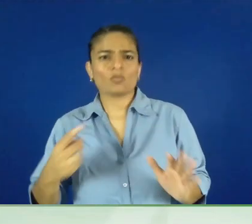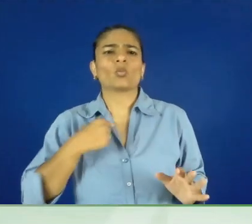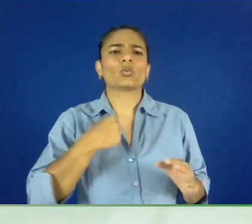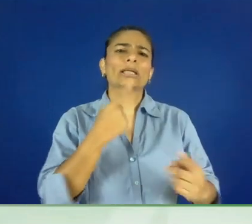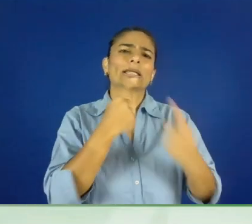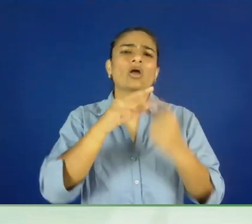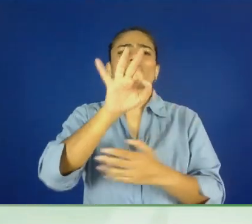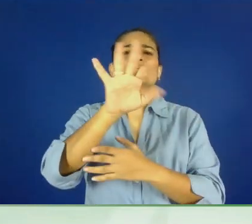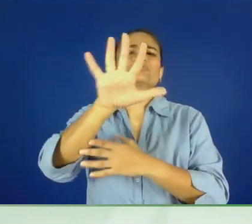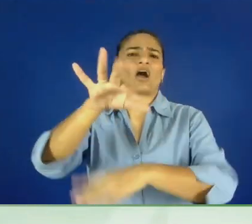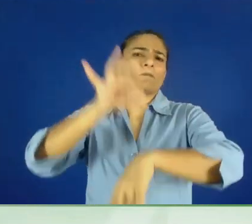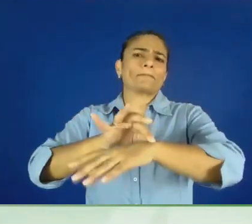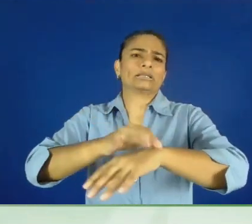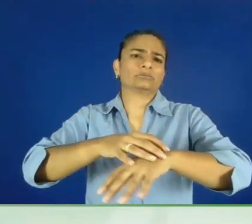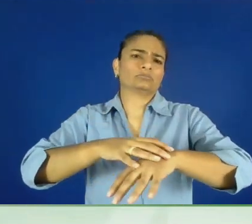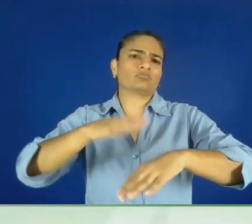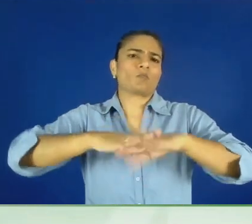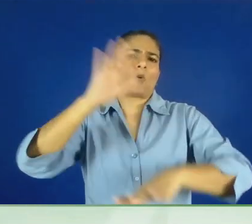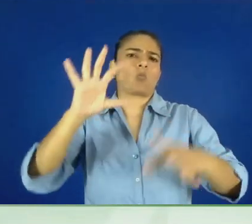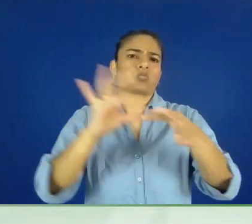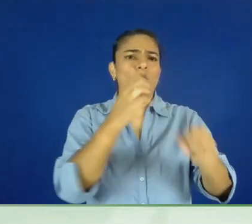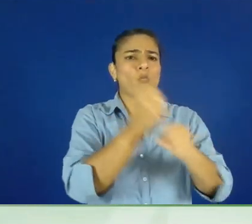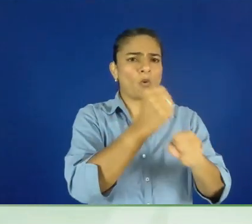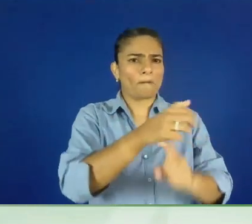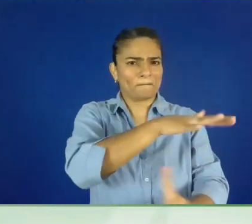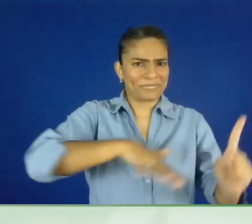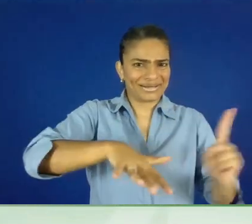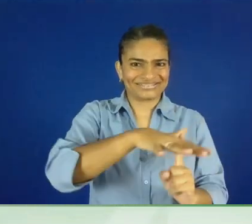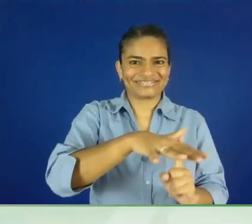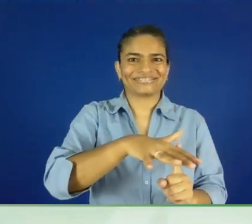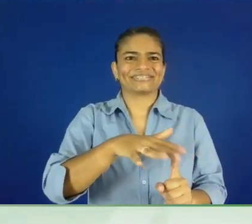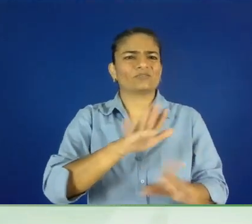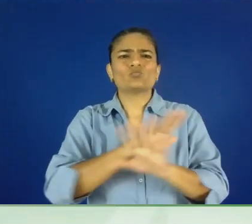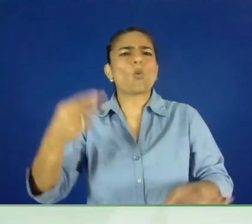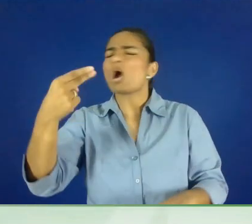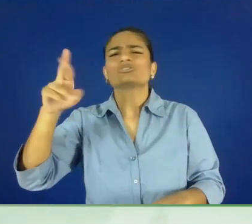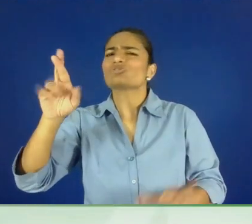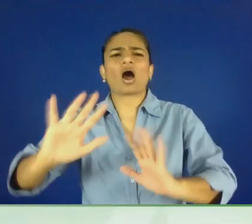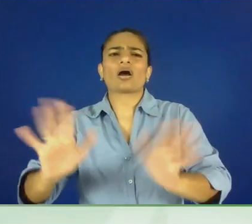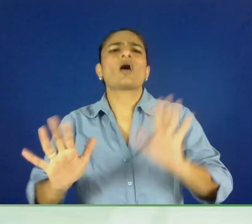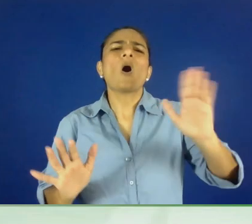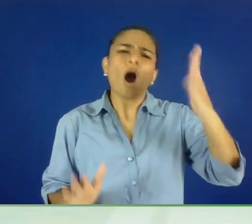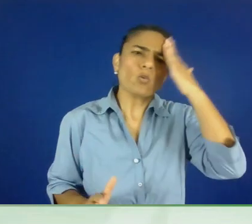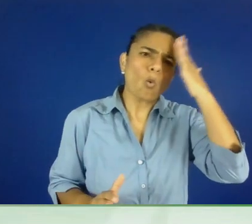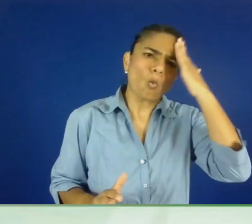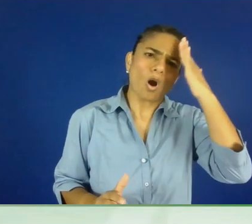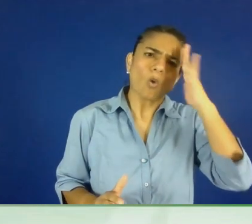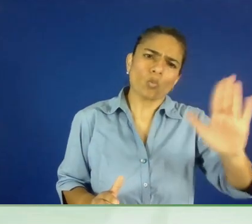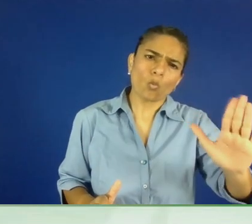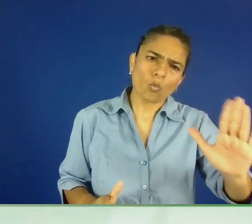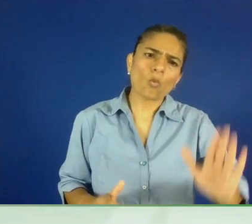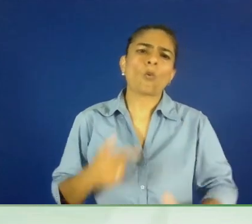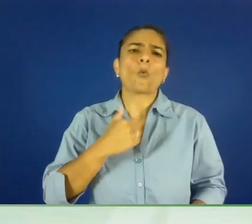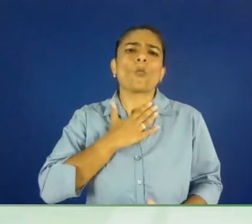HR. Well, it's that's true, and I was Yeah. going to say, I really was going to say, Good. the tools themselves can be